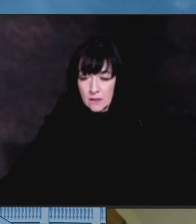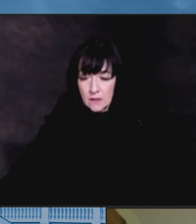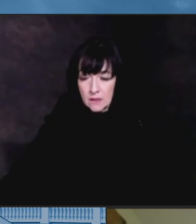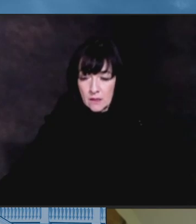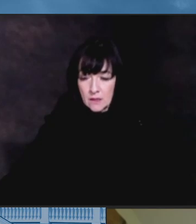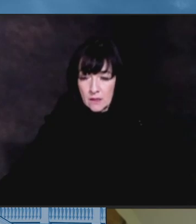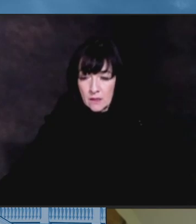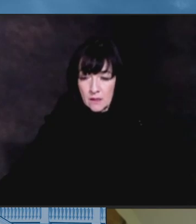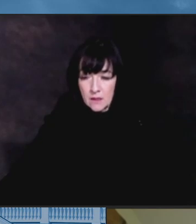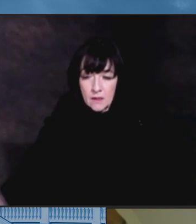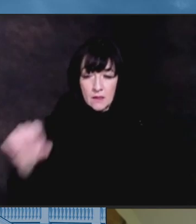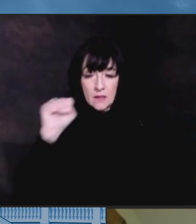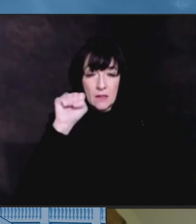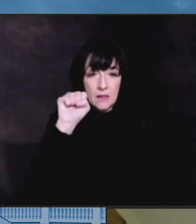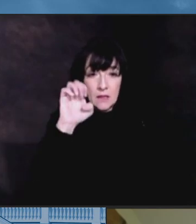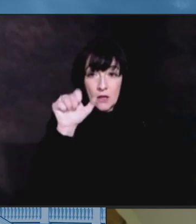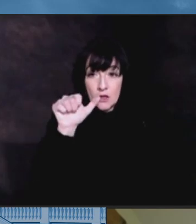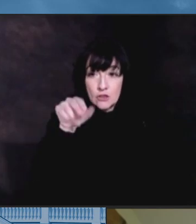Sean, you're still muted.